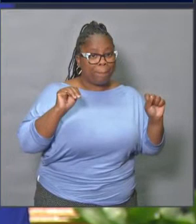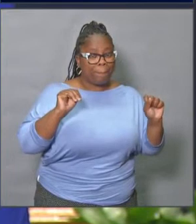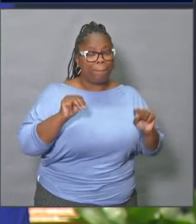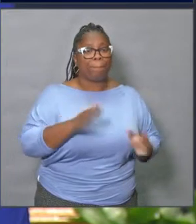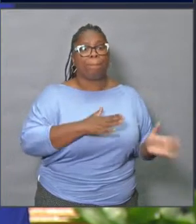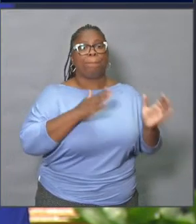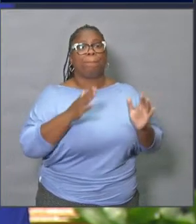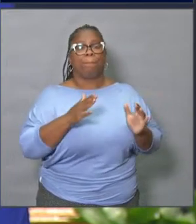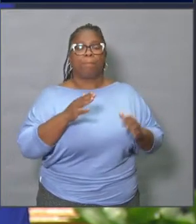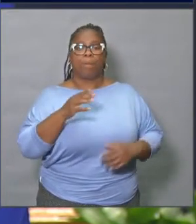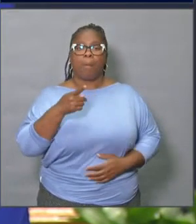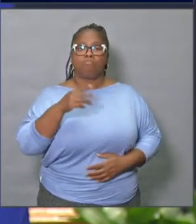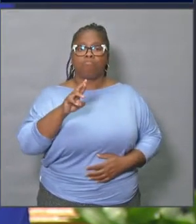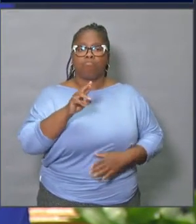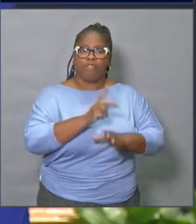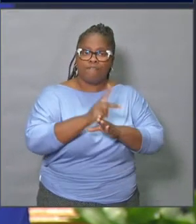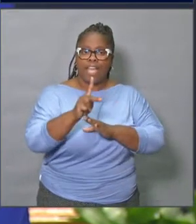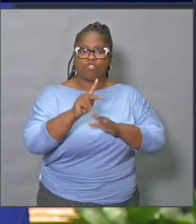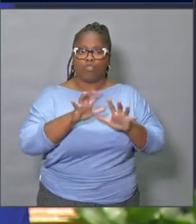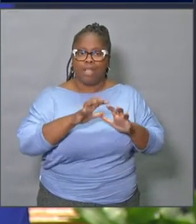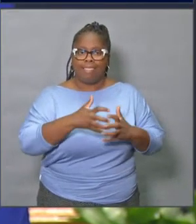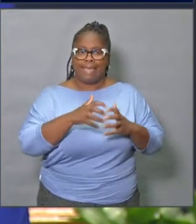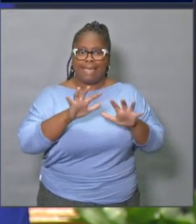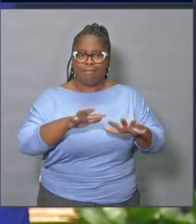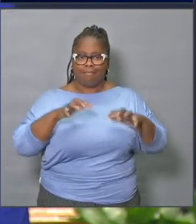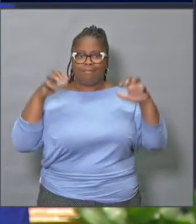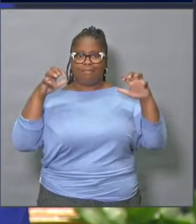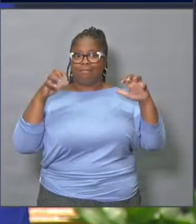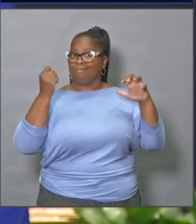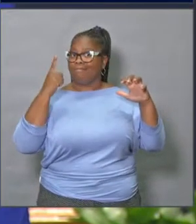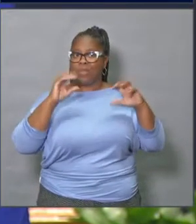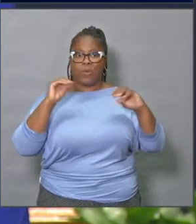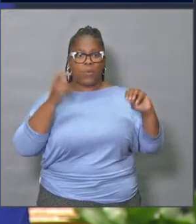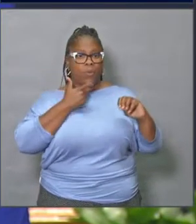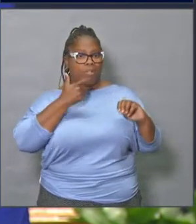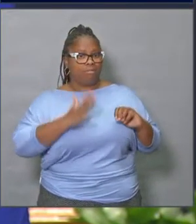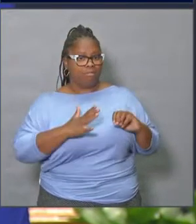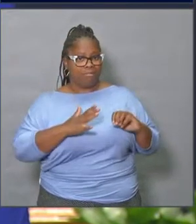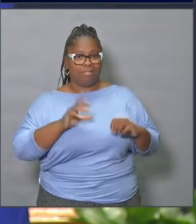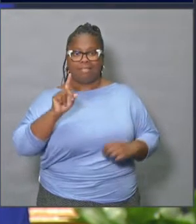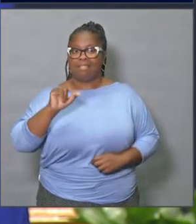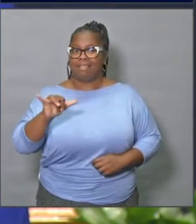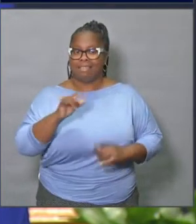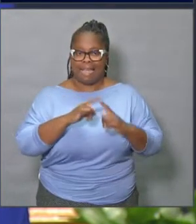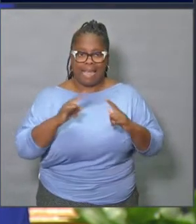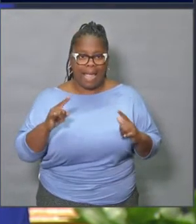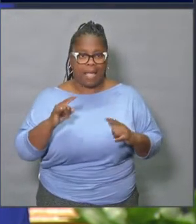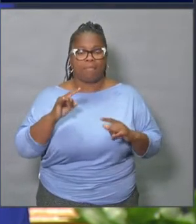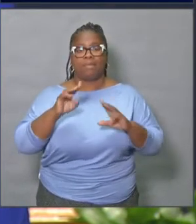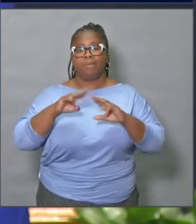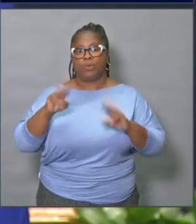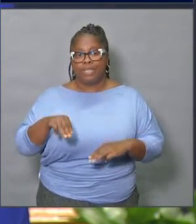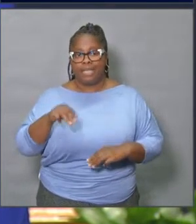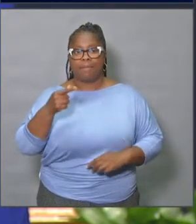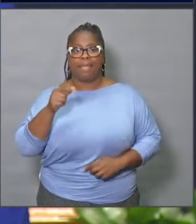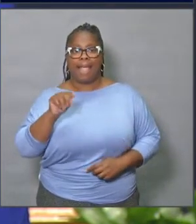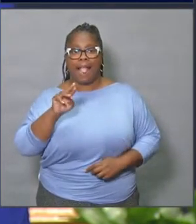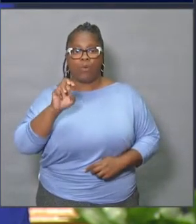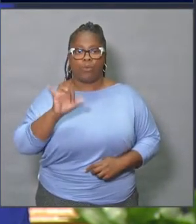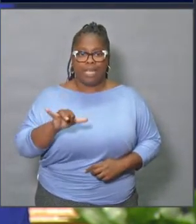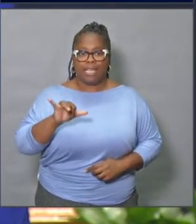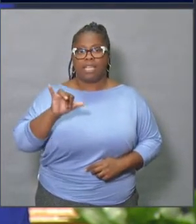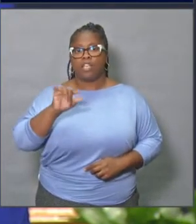facilities, pro league arenas without live audiences, day camps, museums, galleries, zoos, and